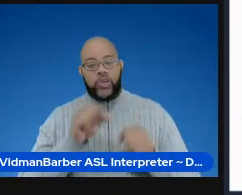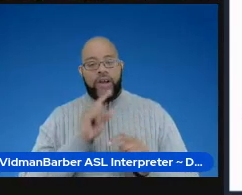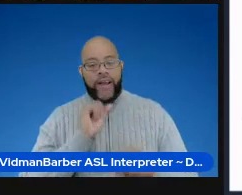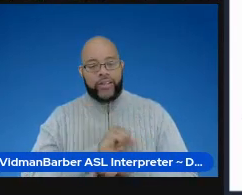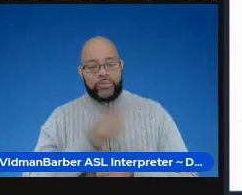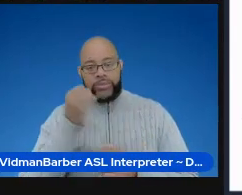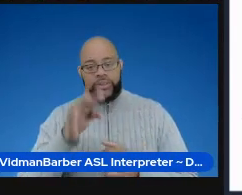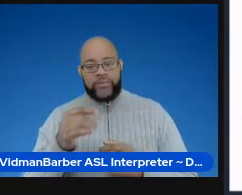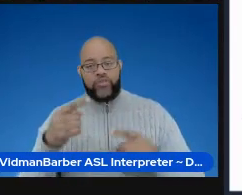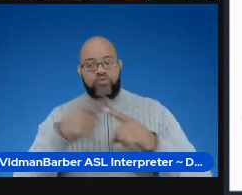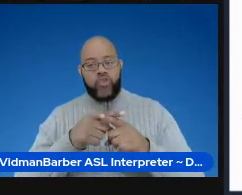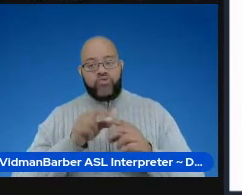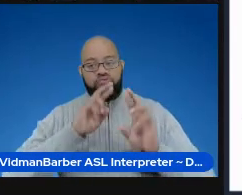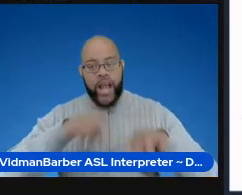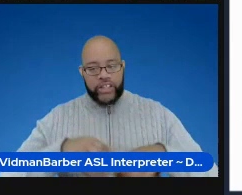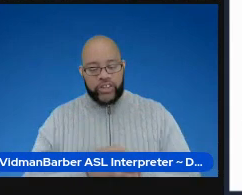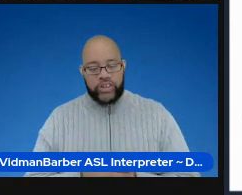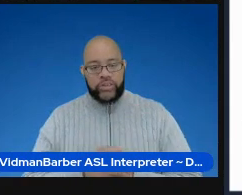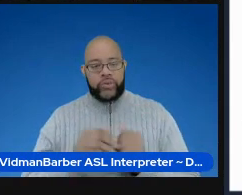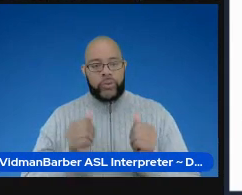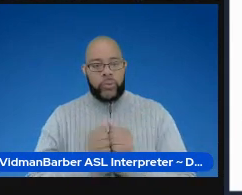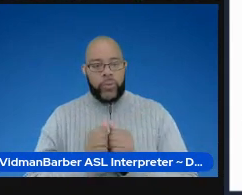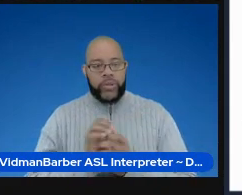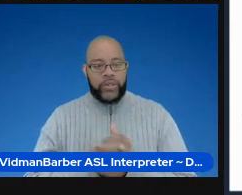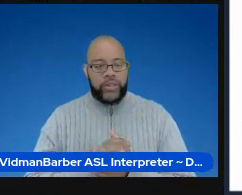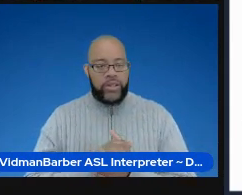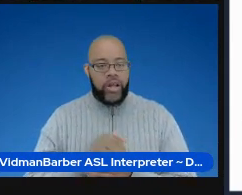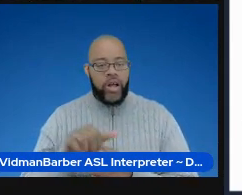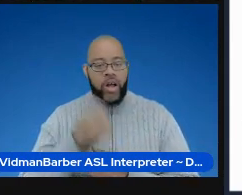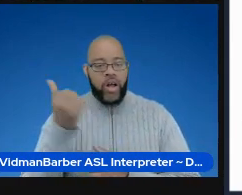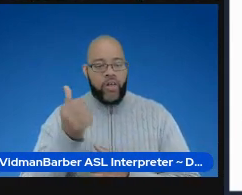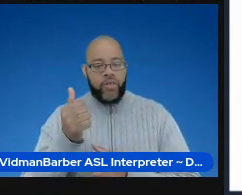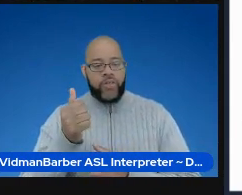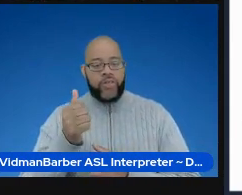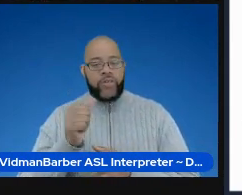to cross-reactivity, for example, with other